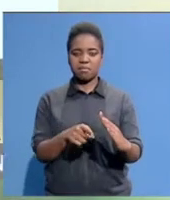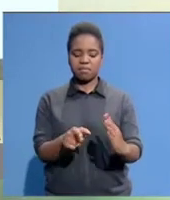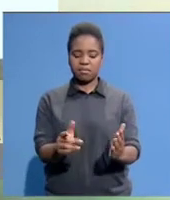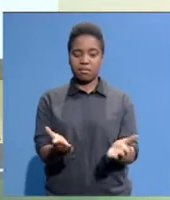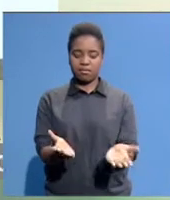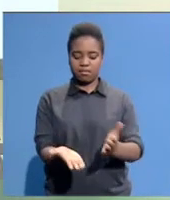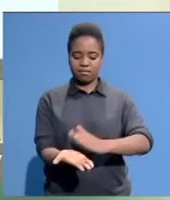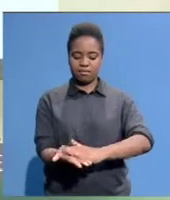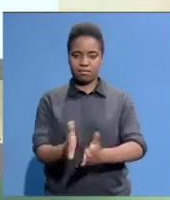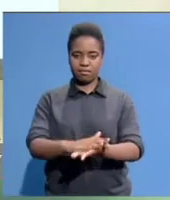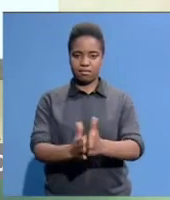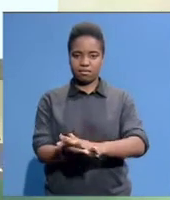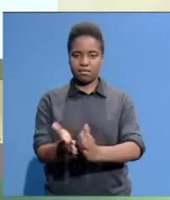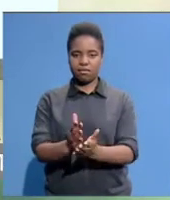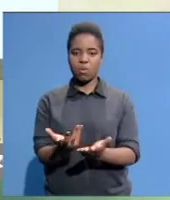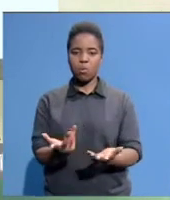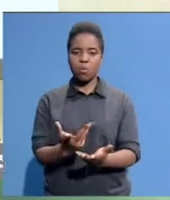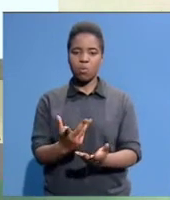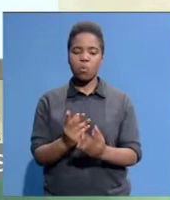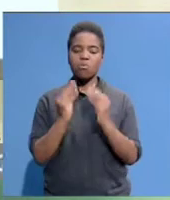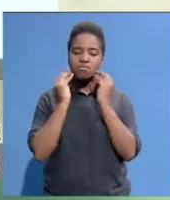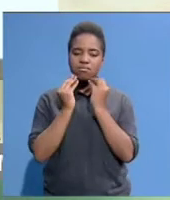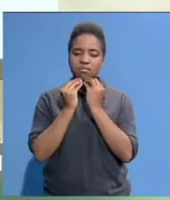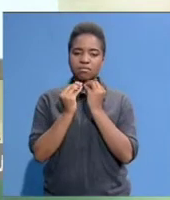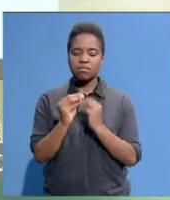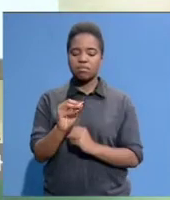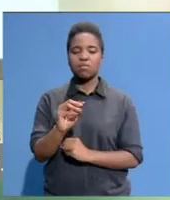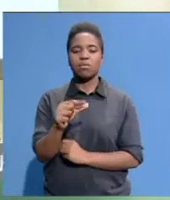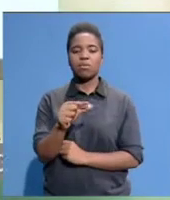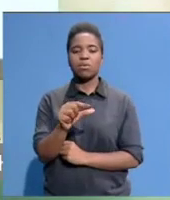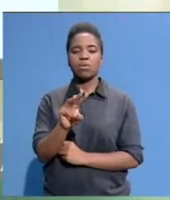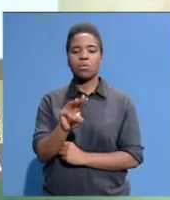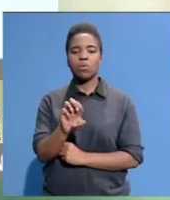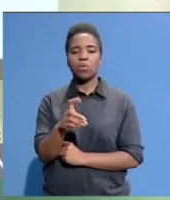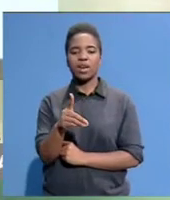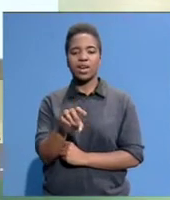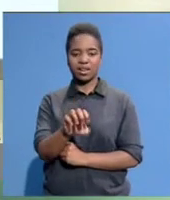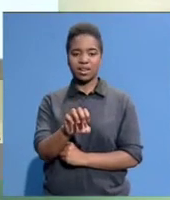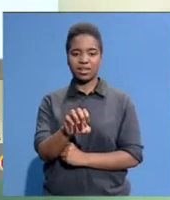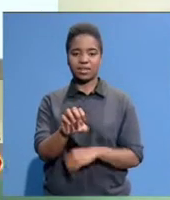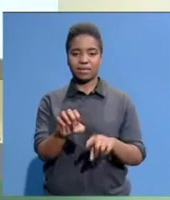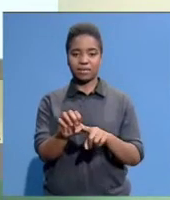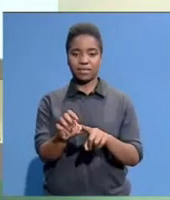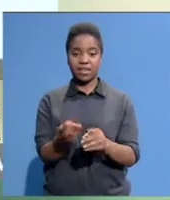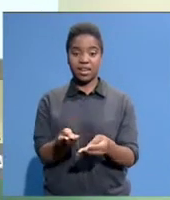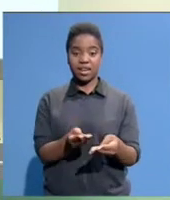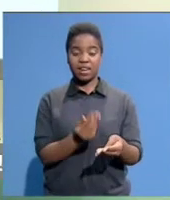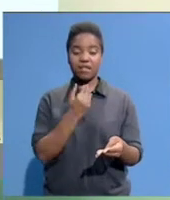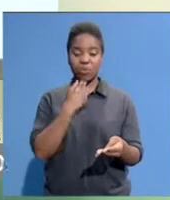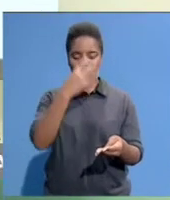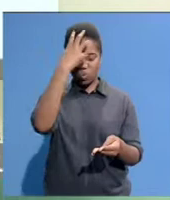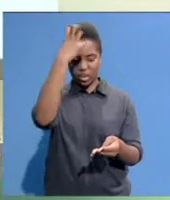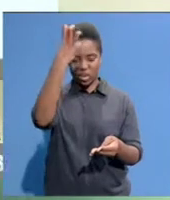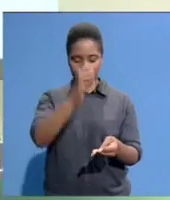by the Treasurer General of the ANC and given to Nkosi Velile. And then the king